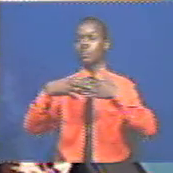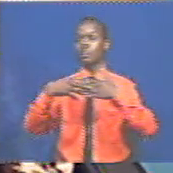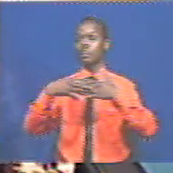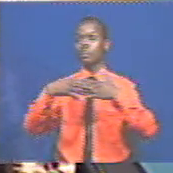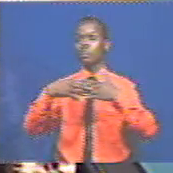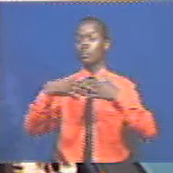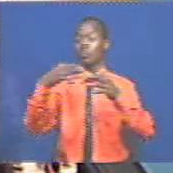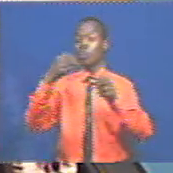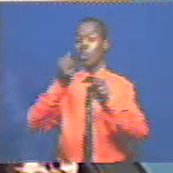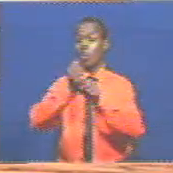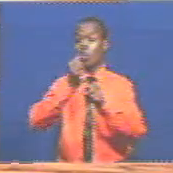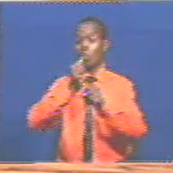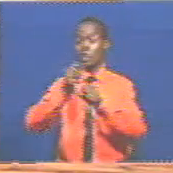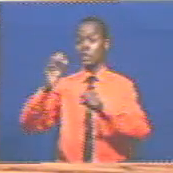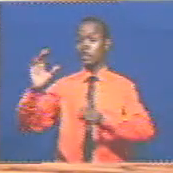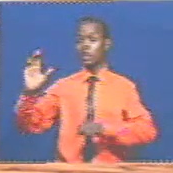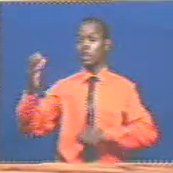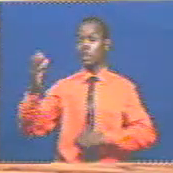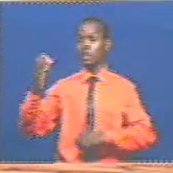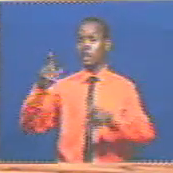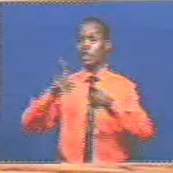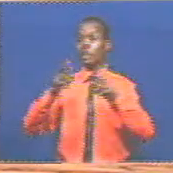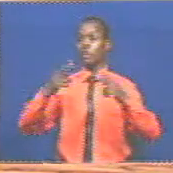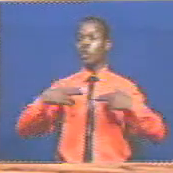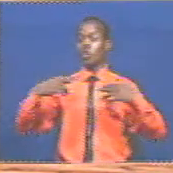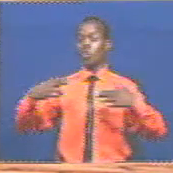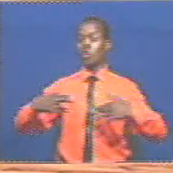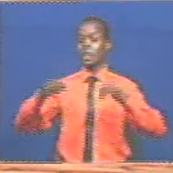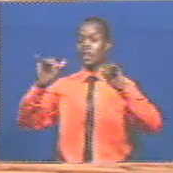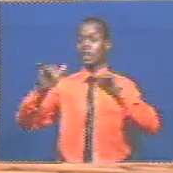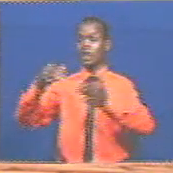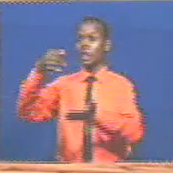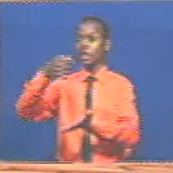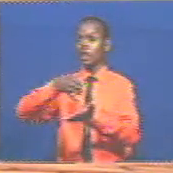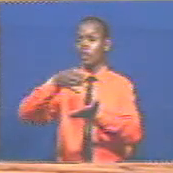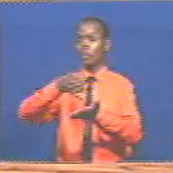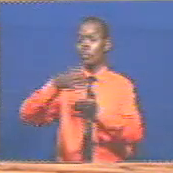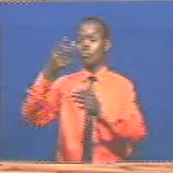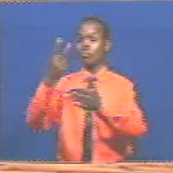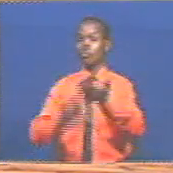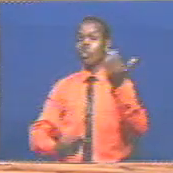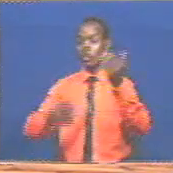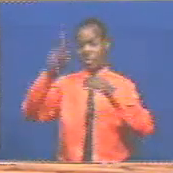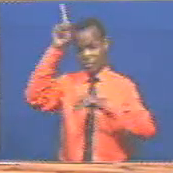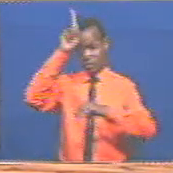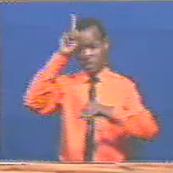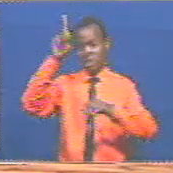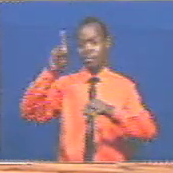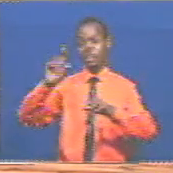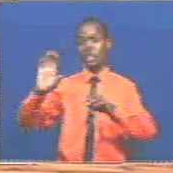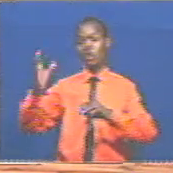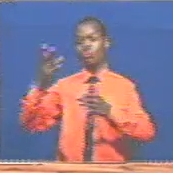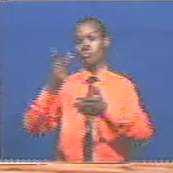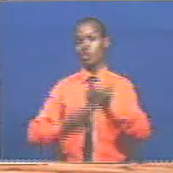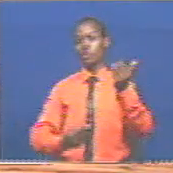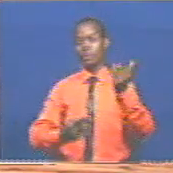the cities and human settlement yes including urban and rural areas tell us a little about the